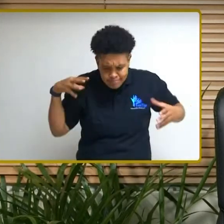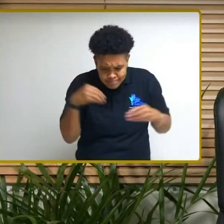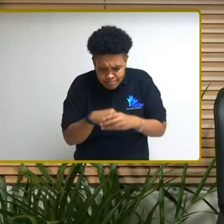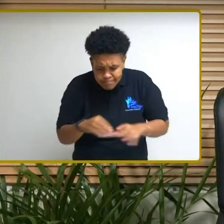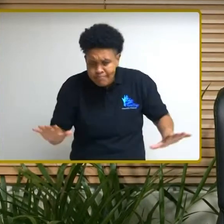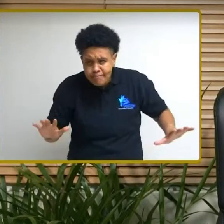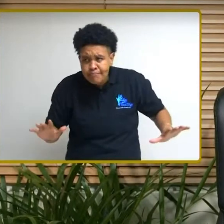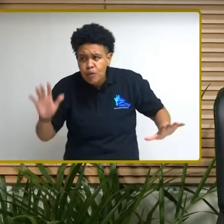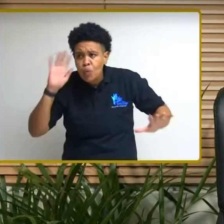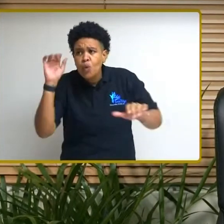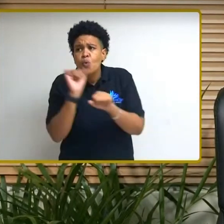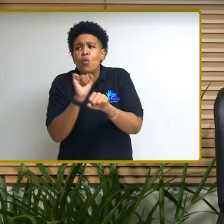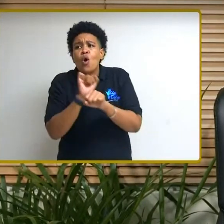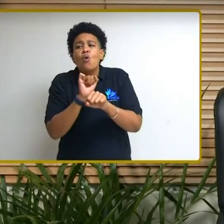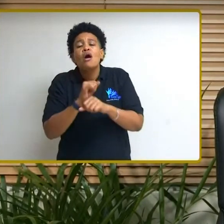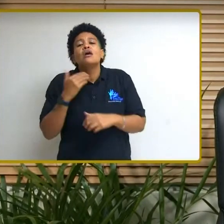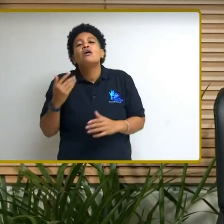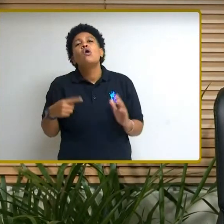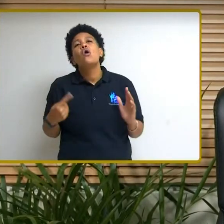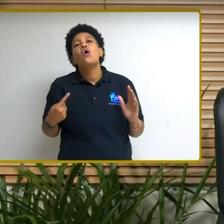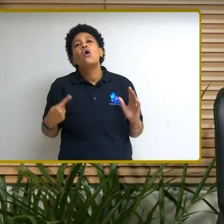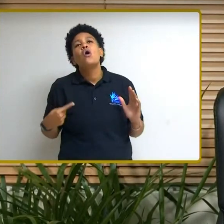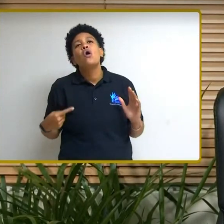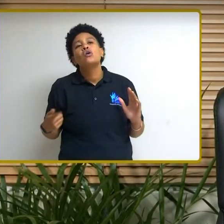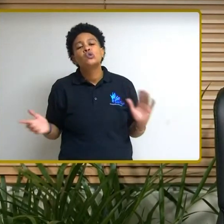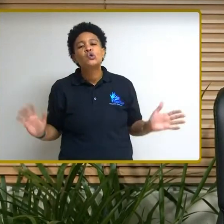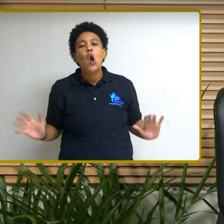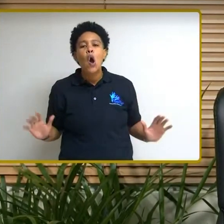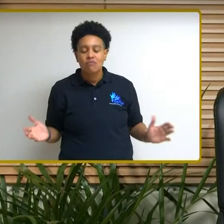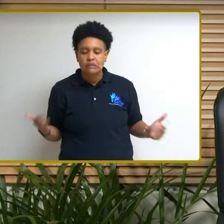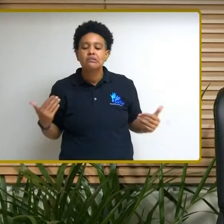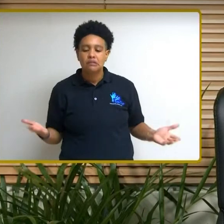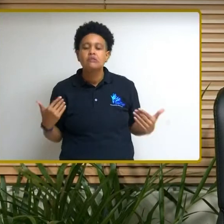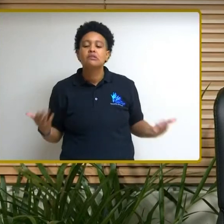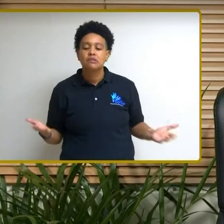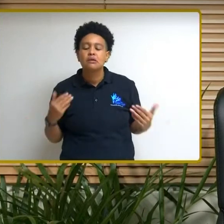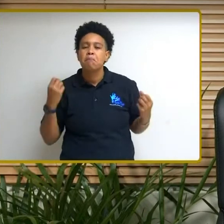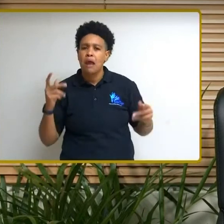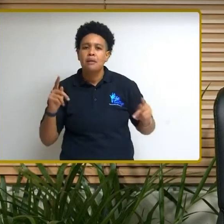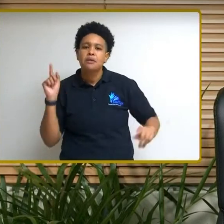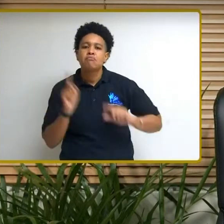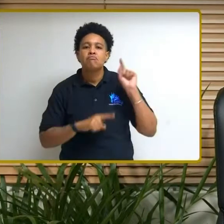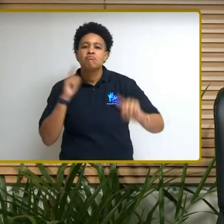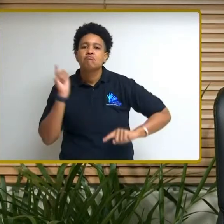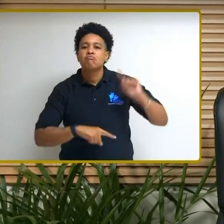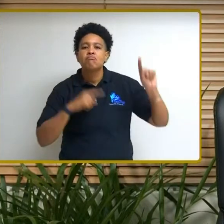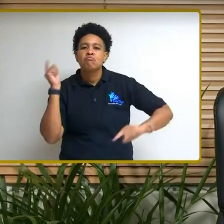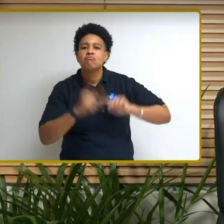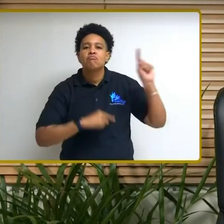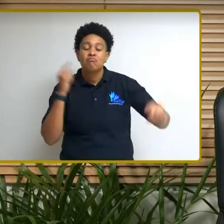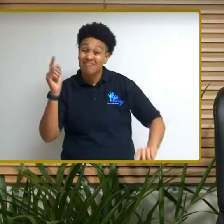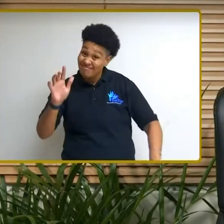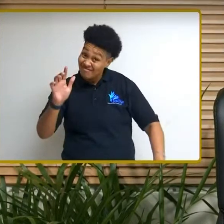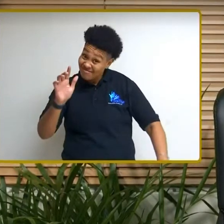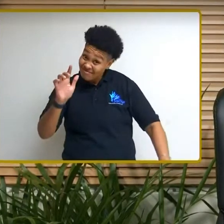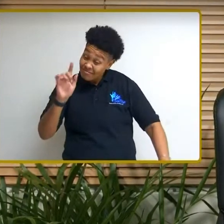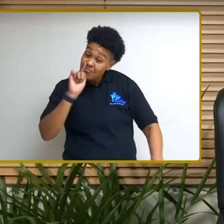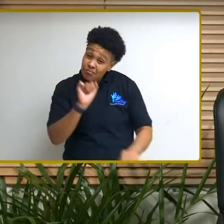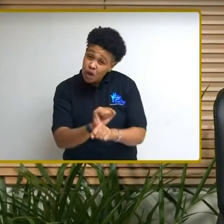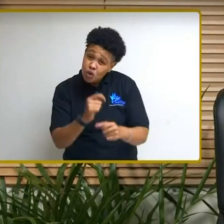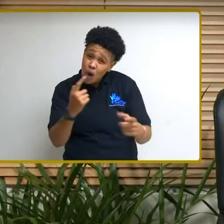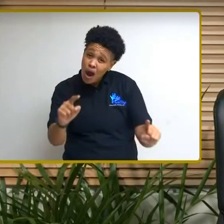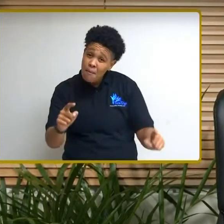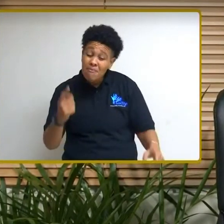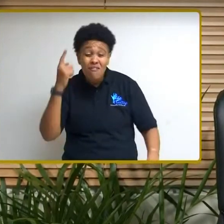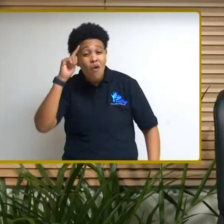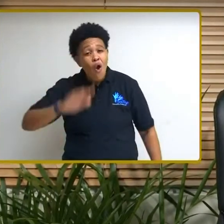will be working extra hours to accommodate as many persons as possible. Let's get it done. This is for all of us.